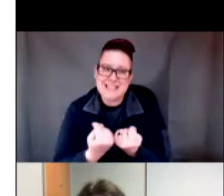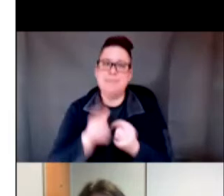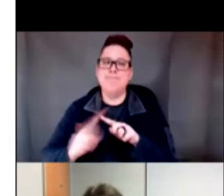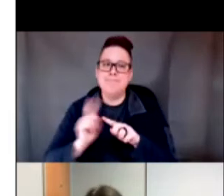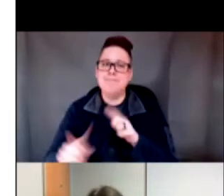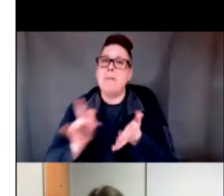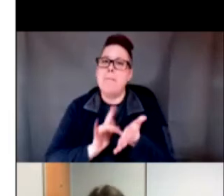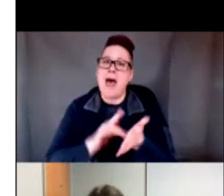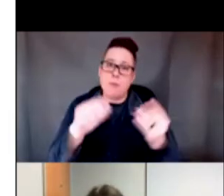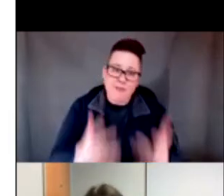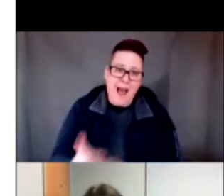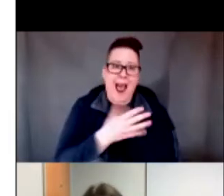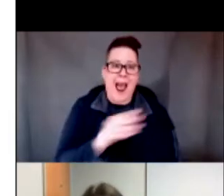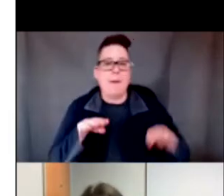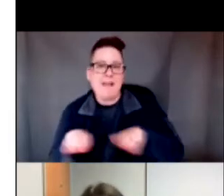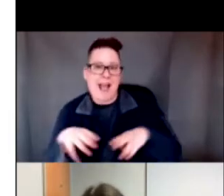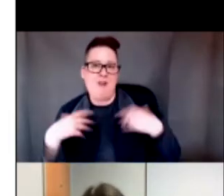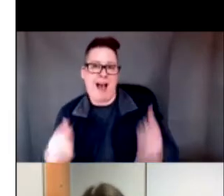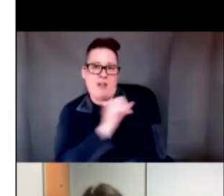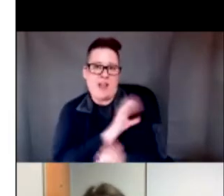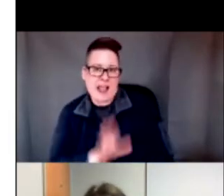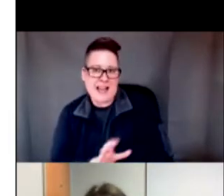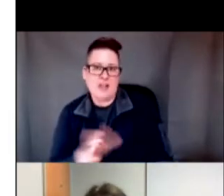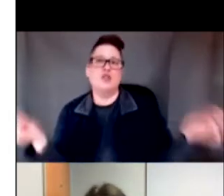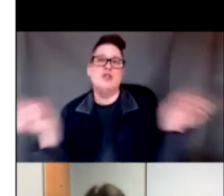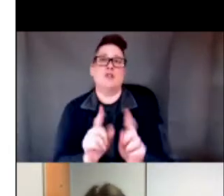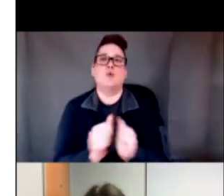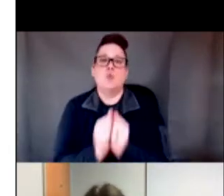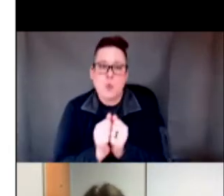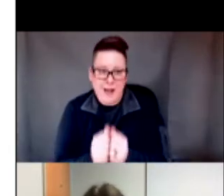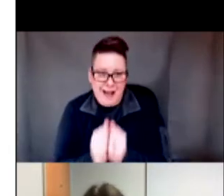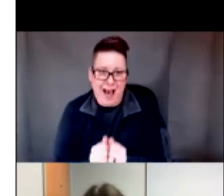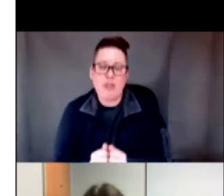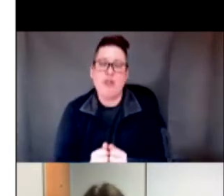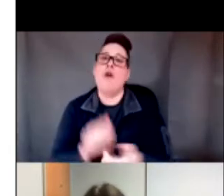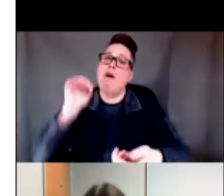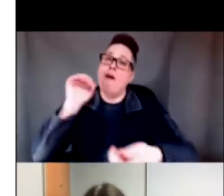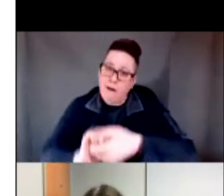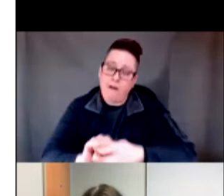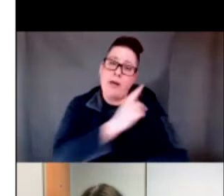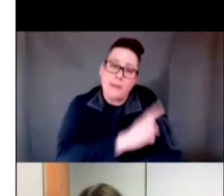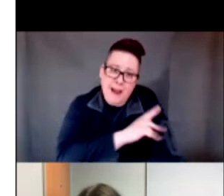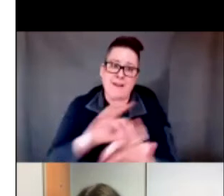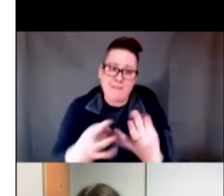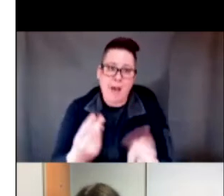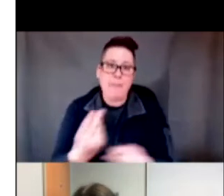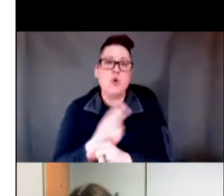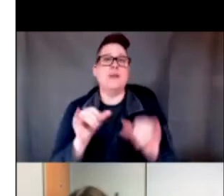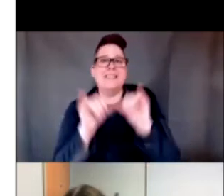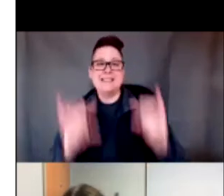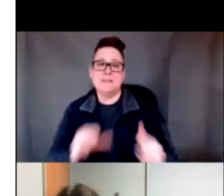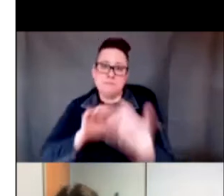medical providers and behavioral health clinicians working together, partnering with patients and families using a systematic approach that